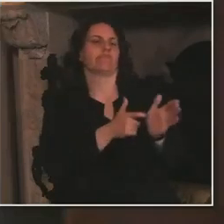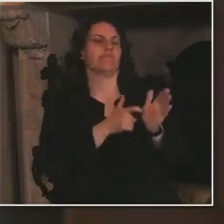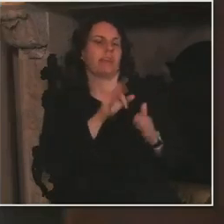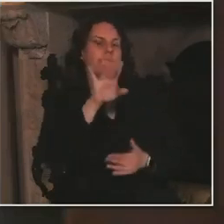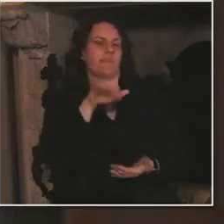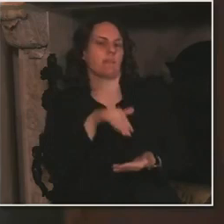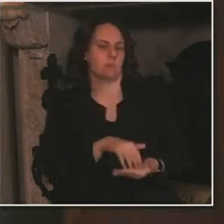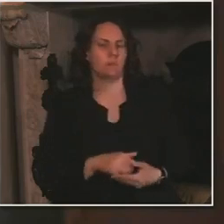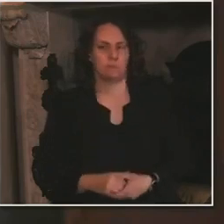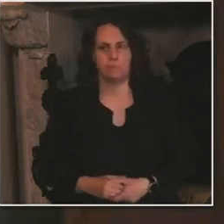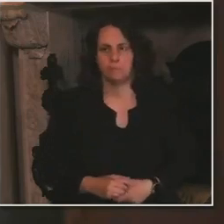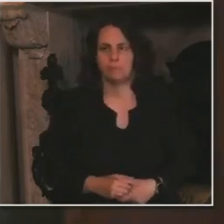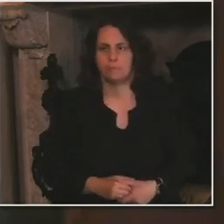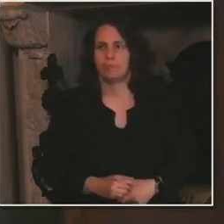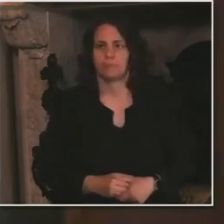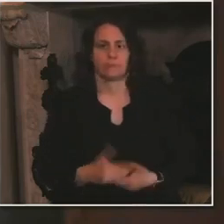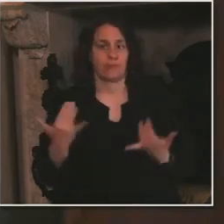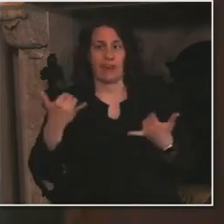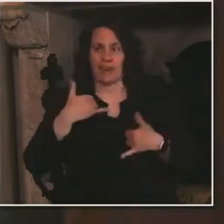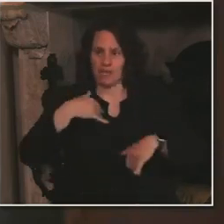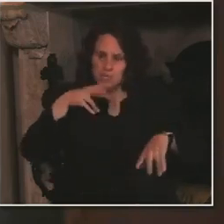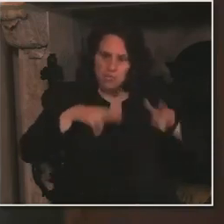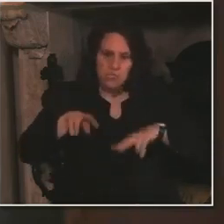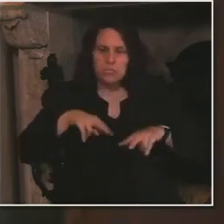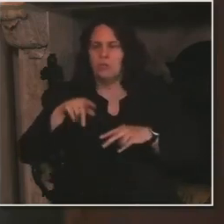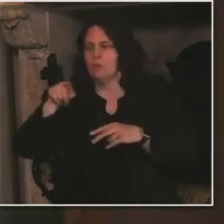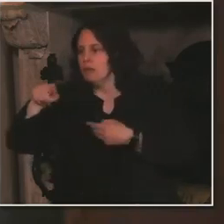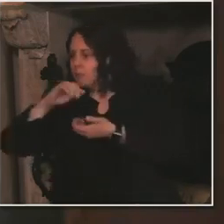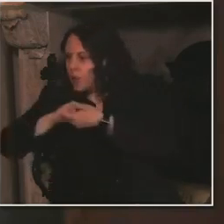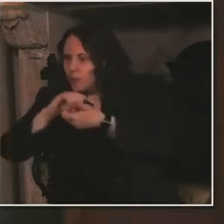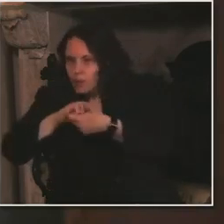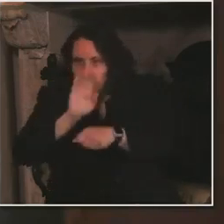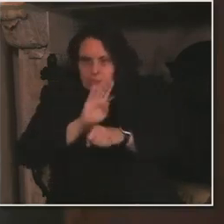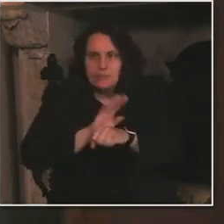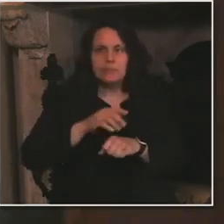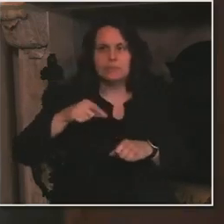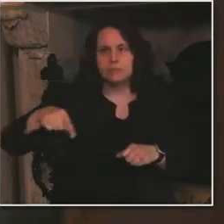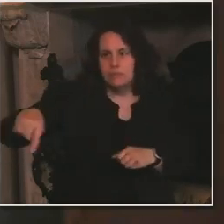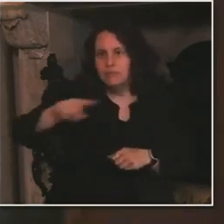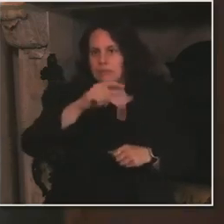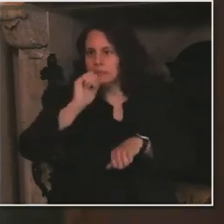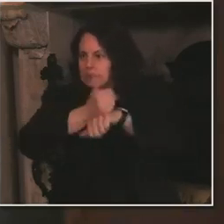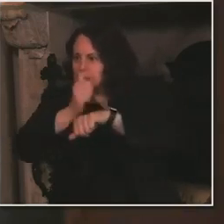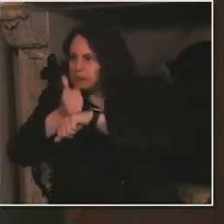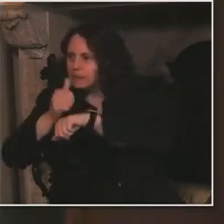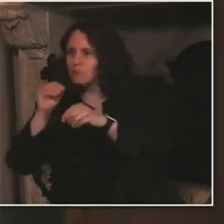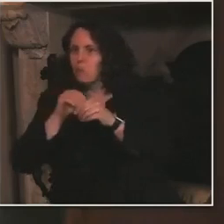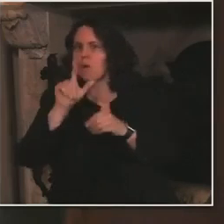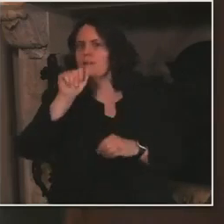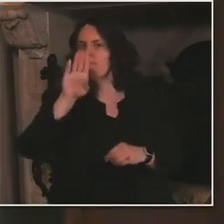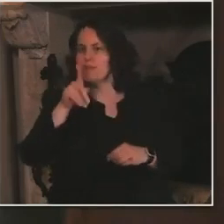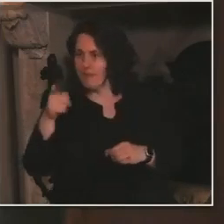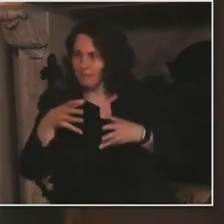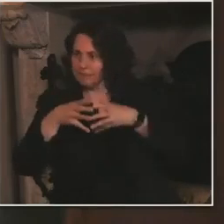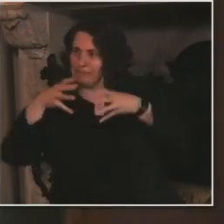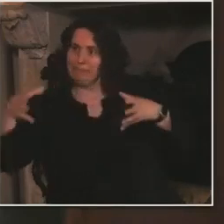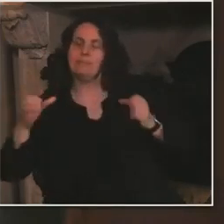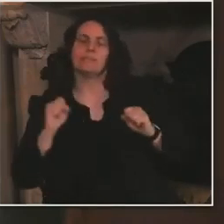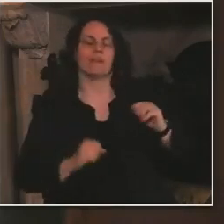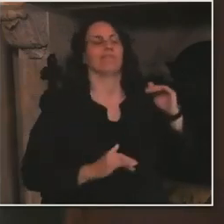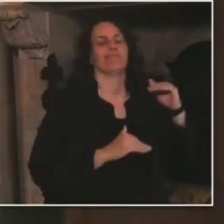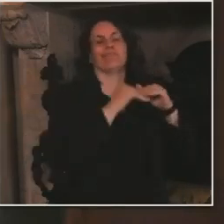continue to work with partners to bring more labs online to expand the capacity that we have, recognizing the supply chain